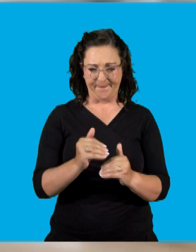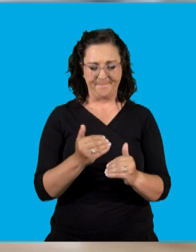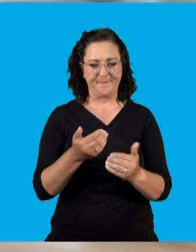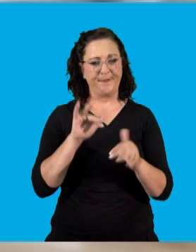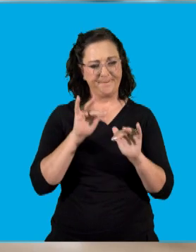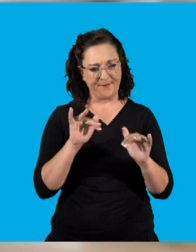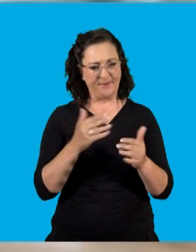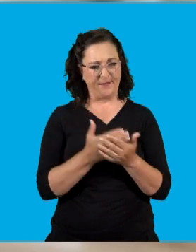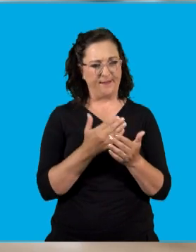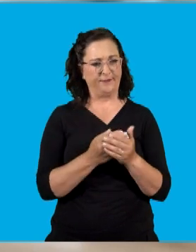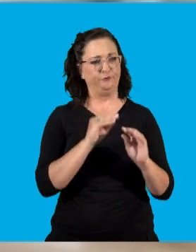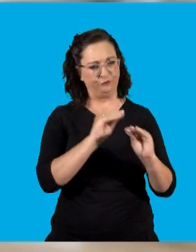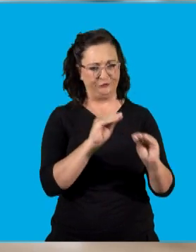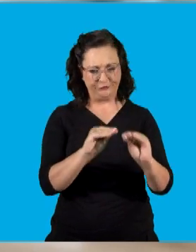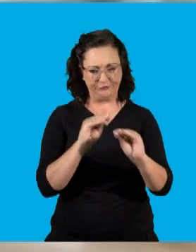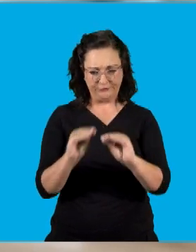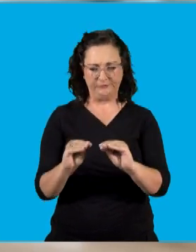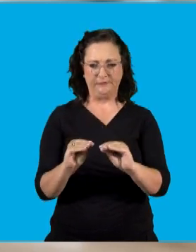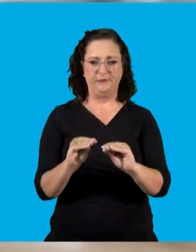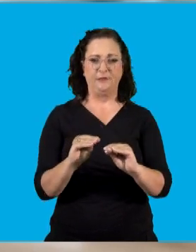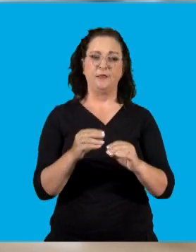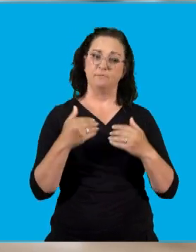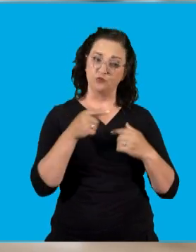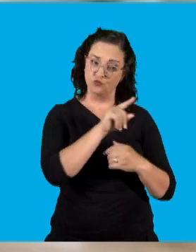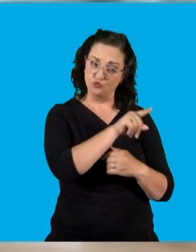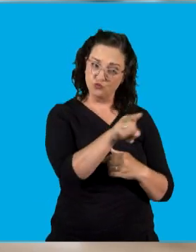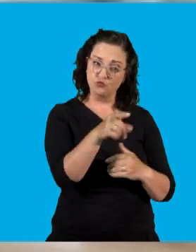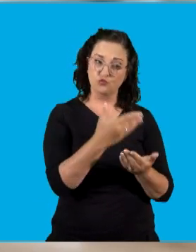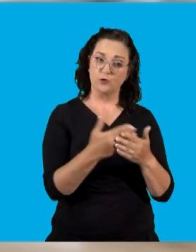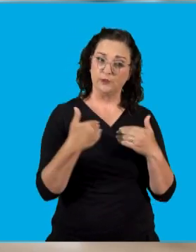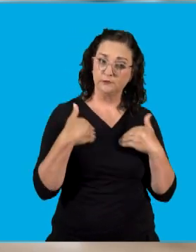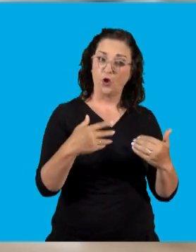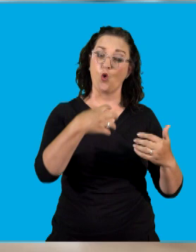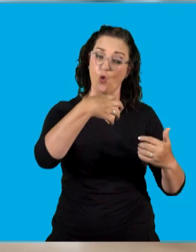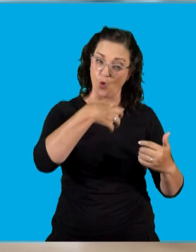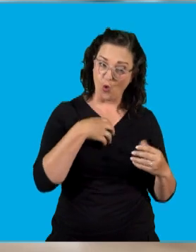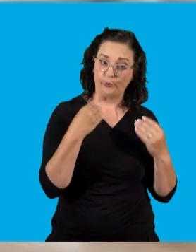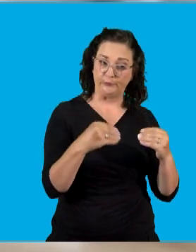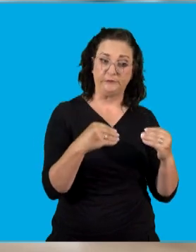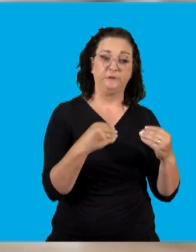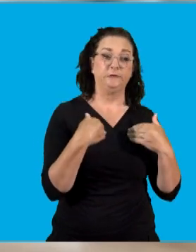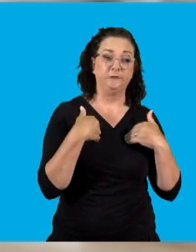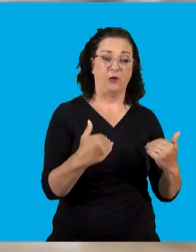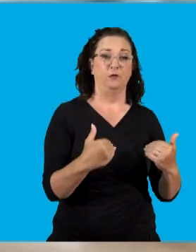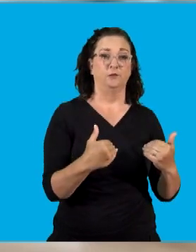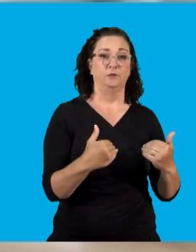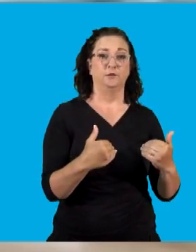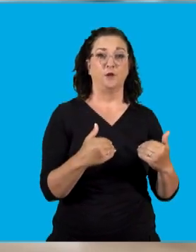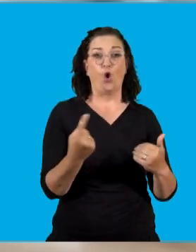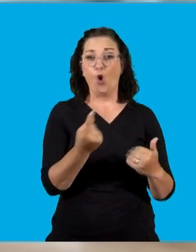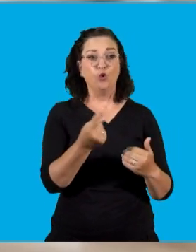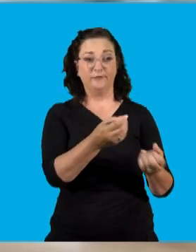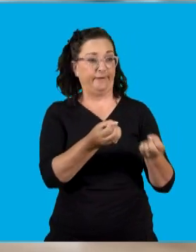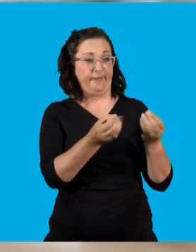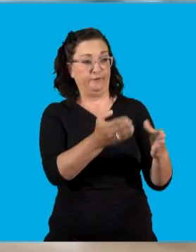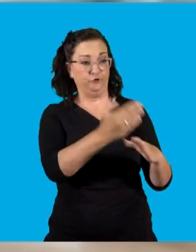people are being taught on how to start their own businesses so that they cannot rely on businesses to give them jobs, but